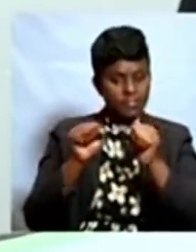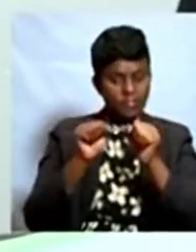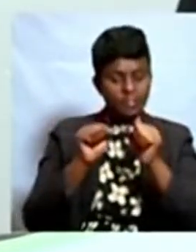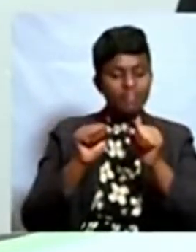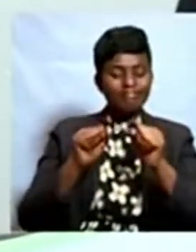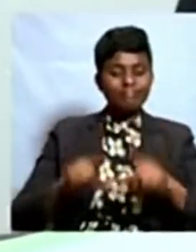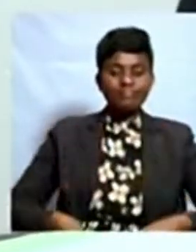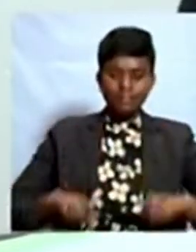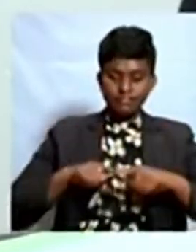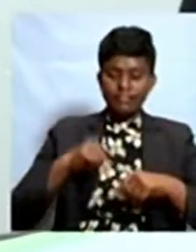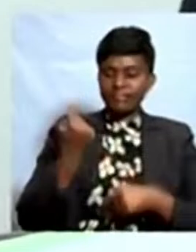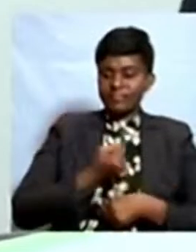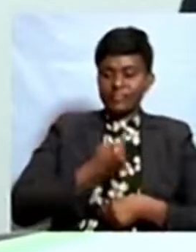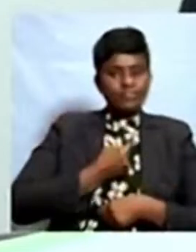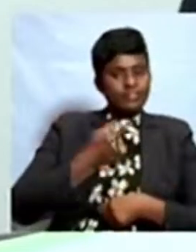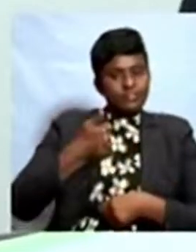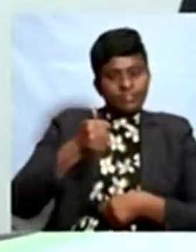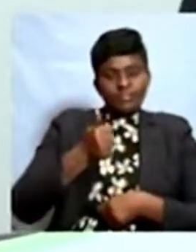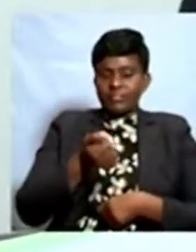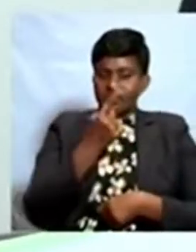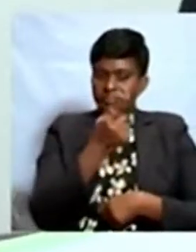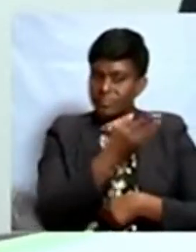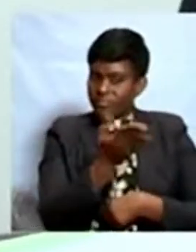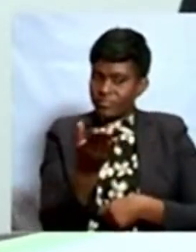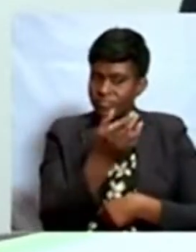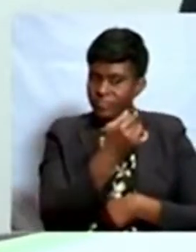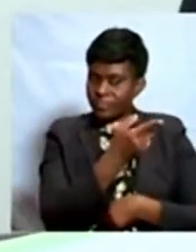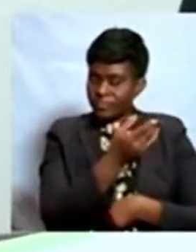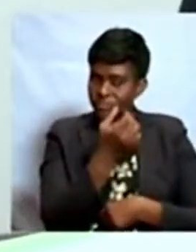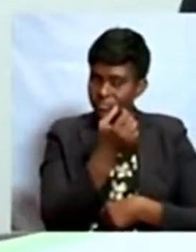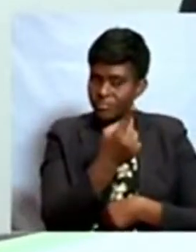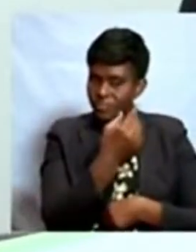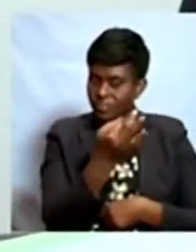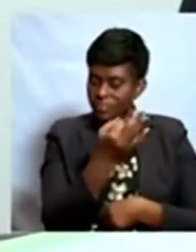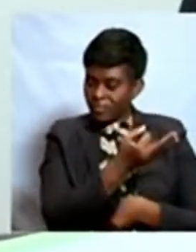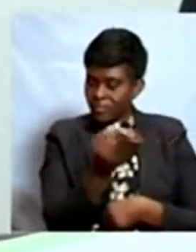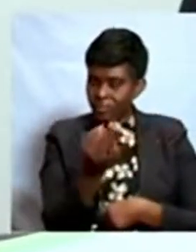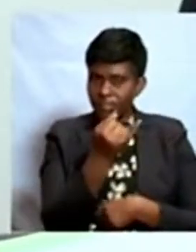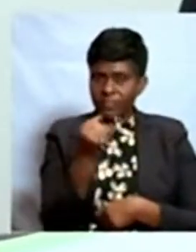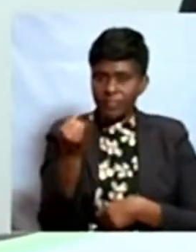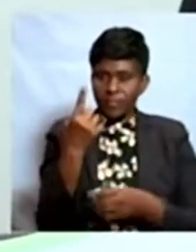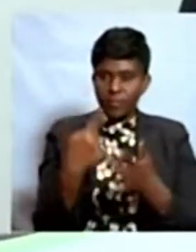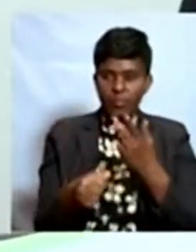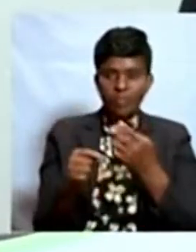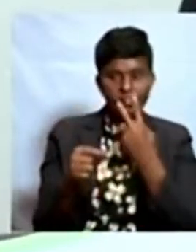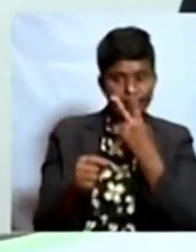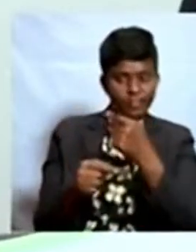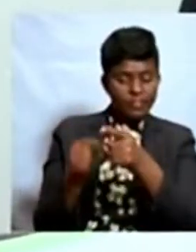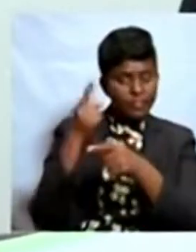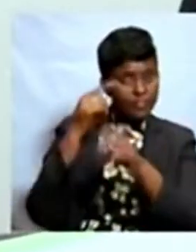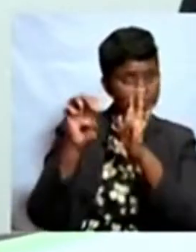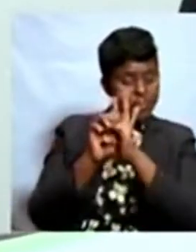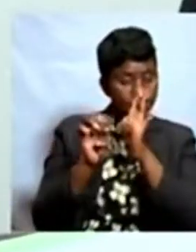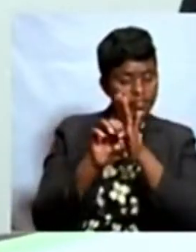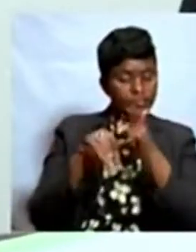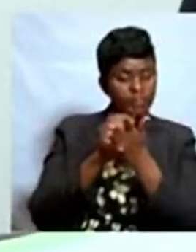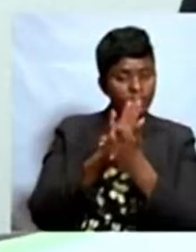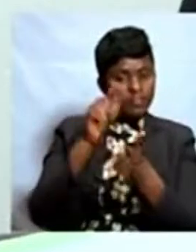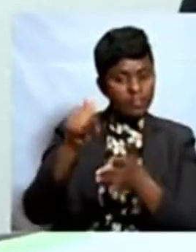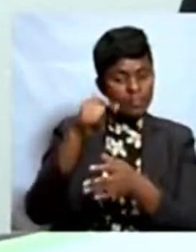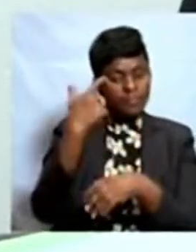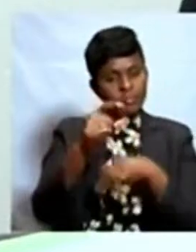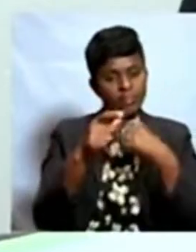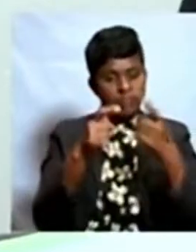survive on its own. One of the issues that you might find is that when you look at, for example, how much they are